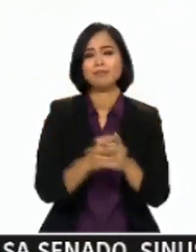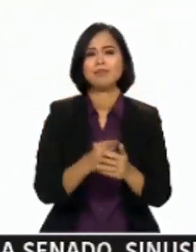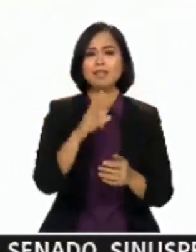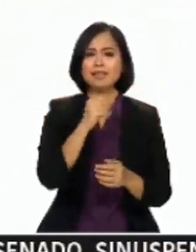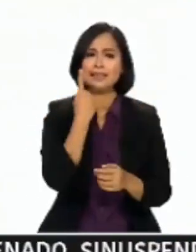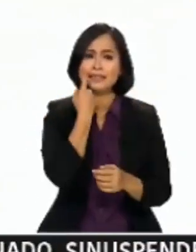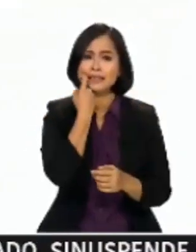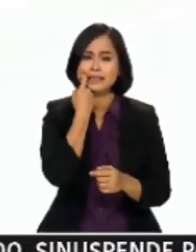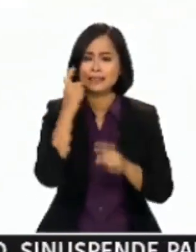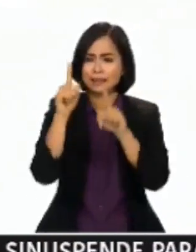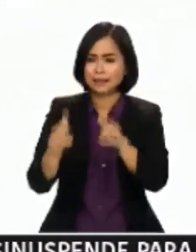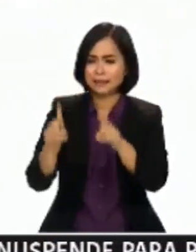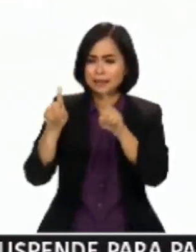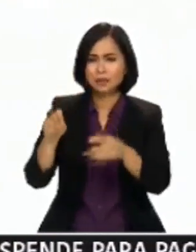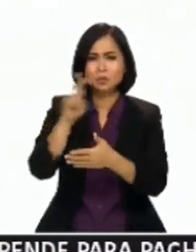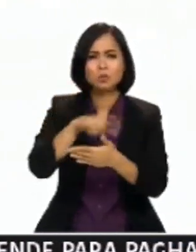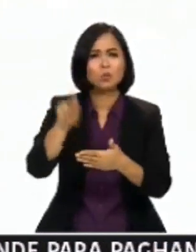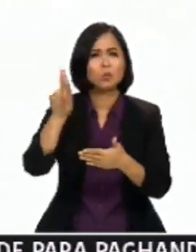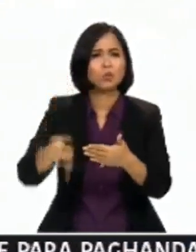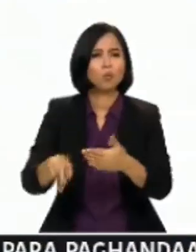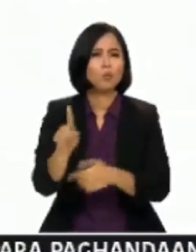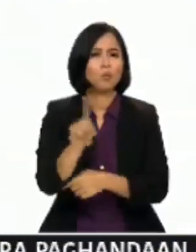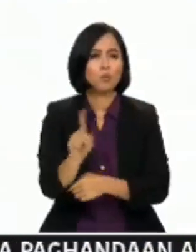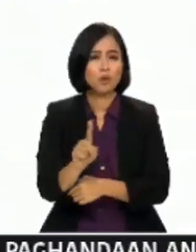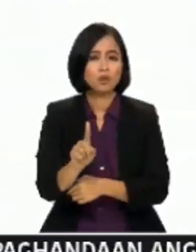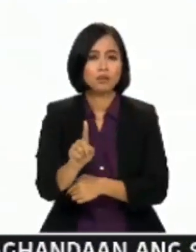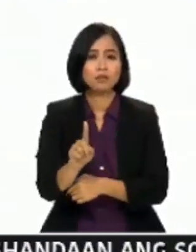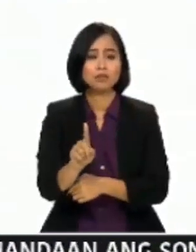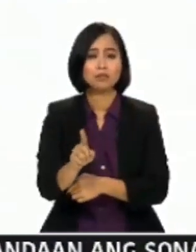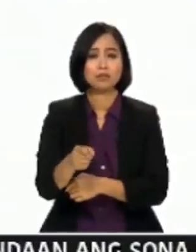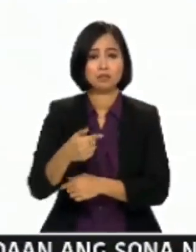survey result, shows that my